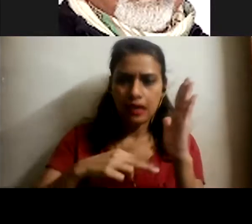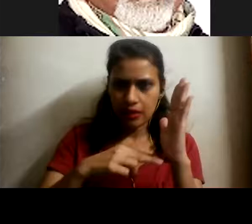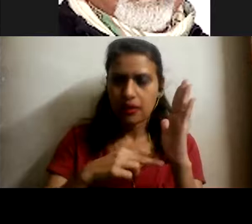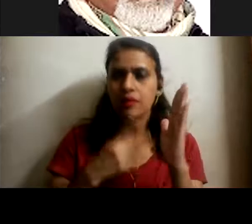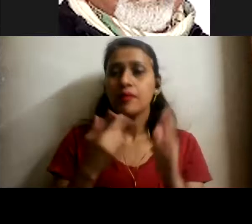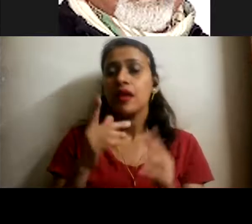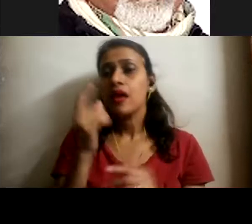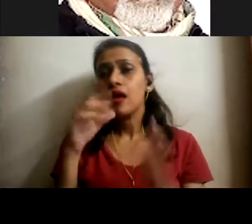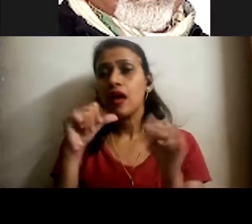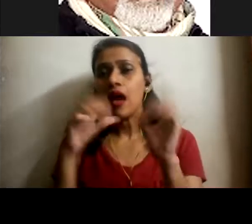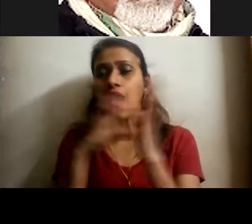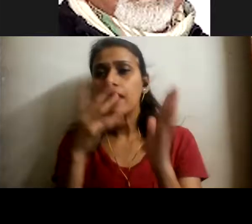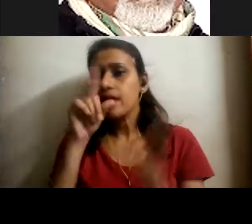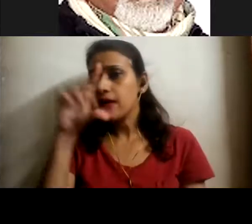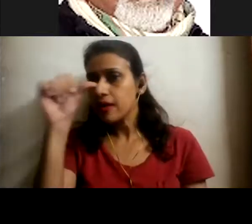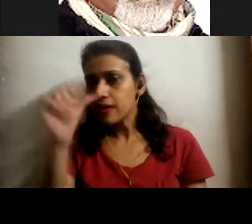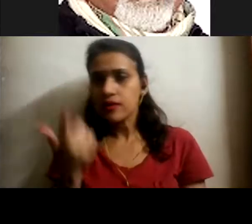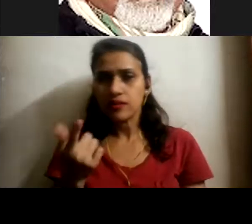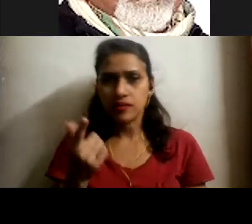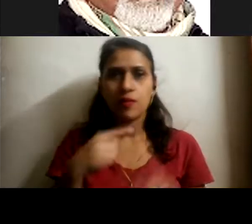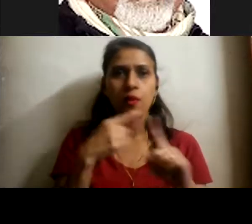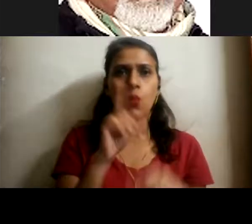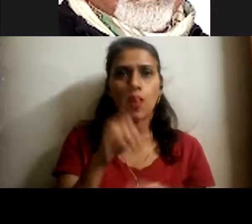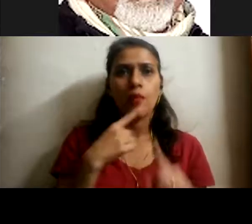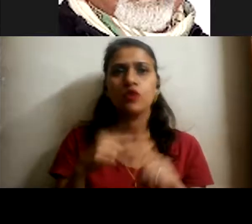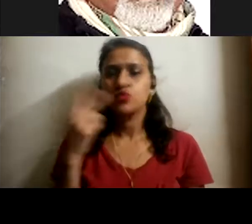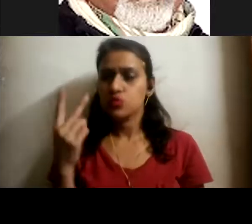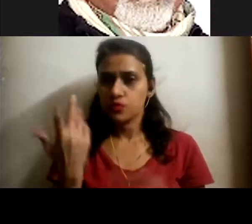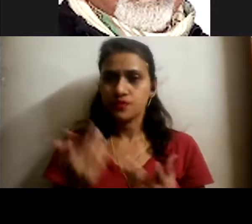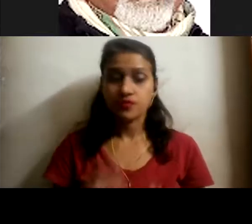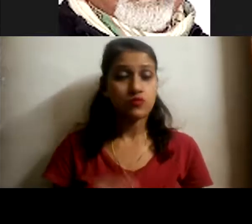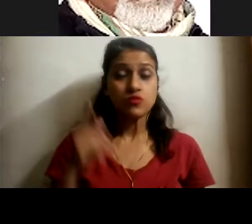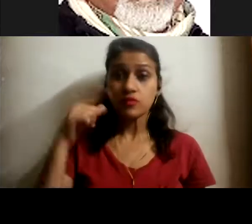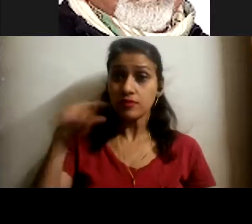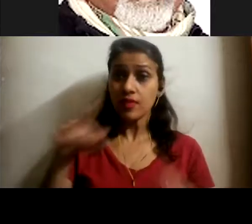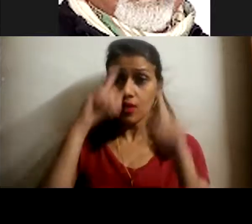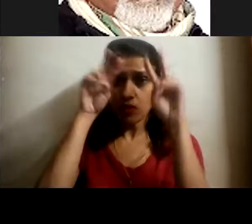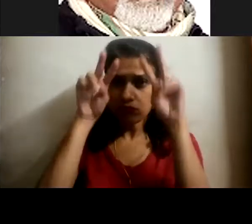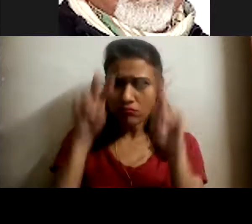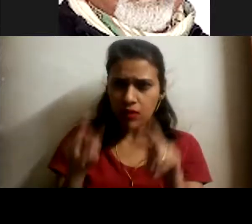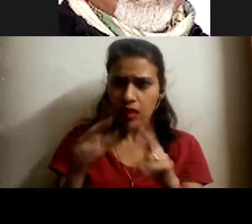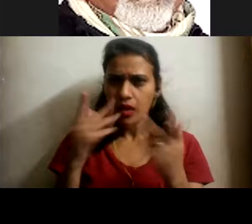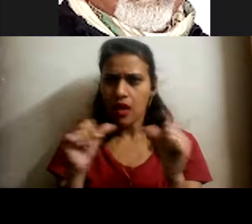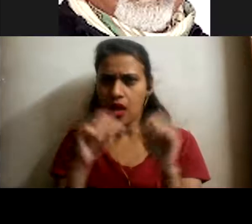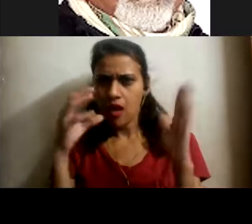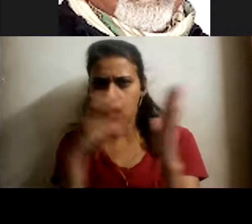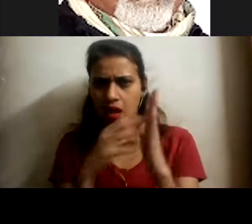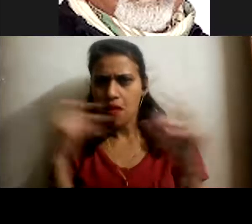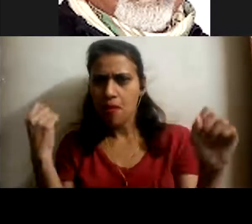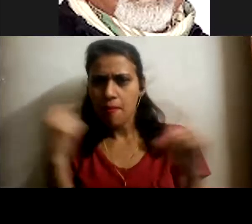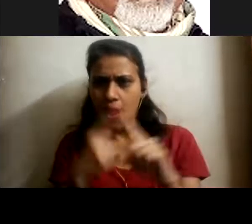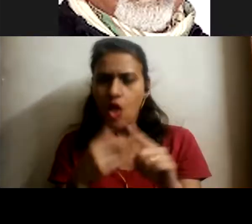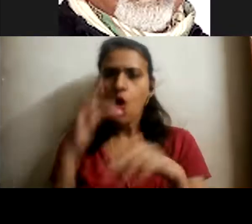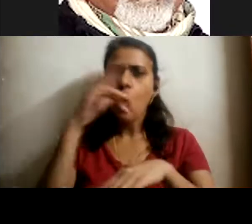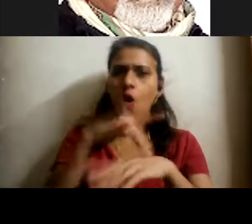19, Clause 1, Clause 2, which is very simple. You can confine yourself to the articles of a case, and as we saw in SSC Online, you